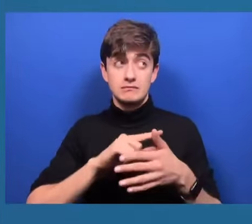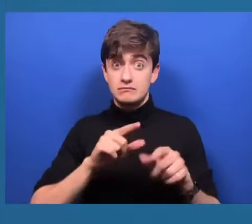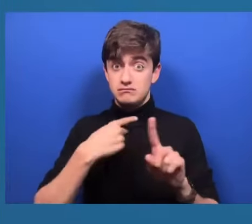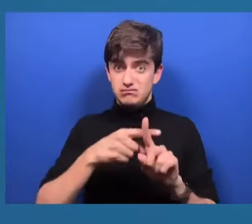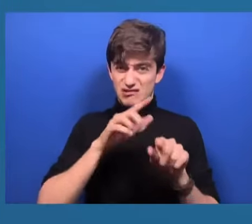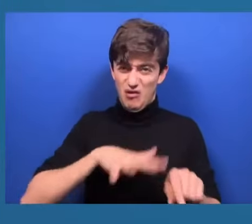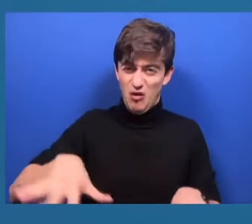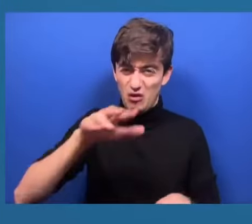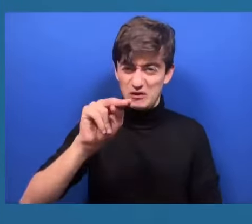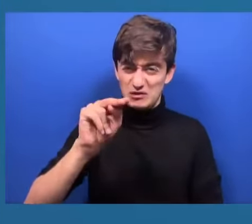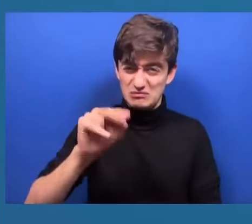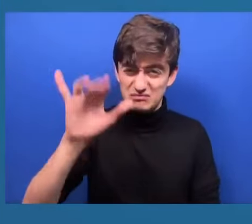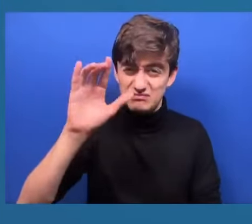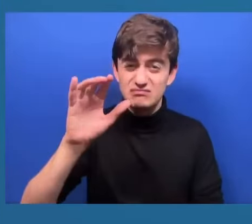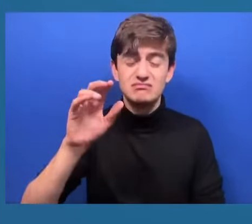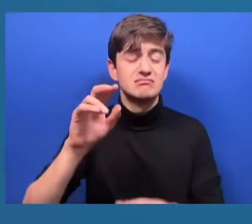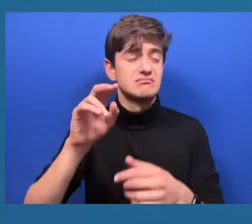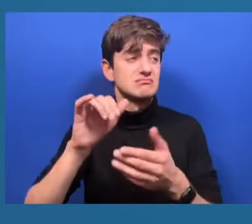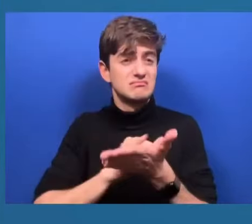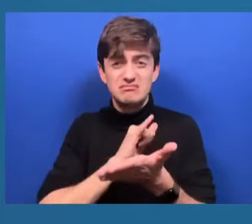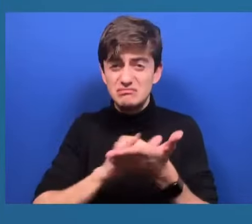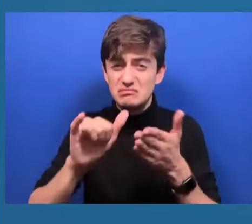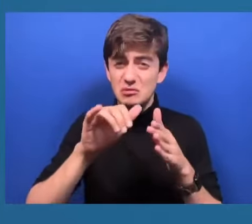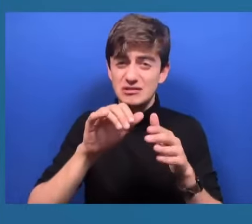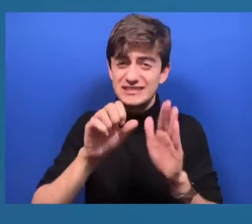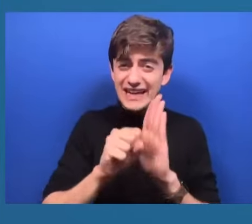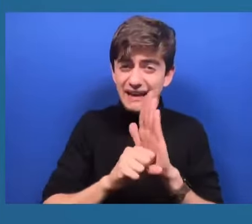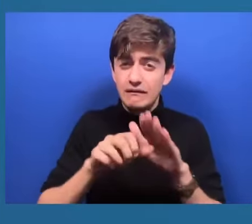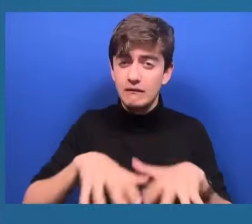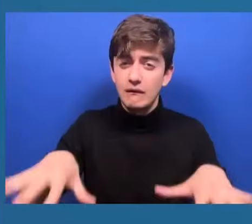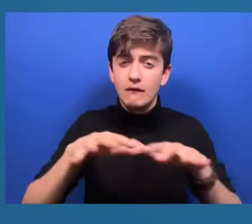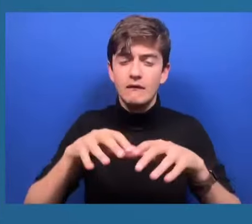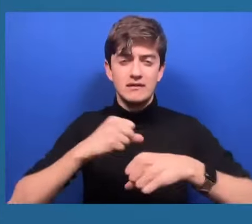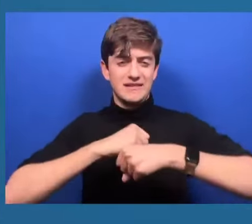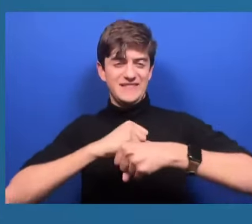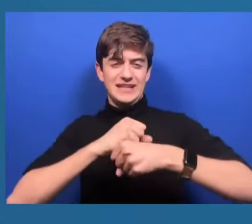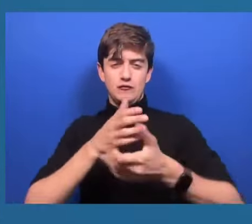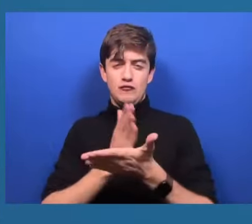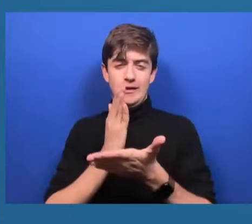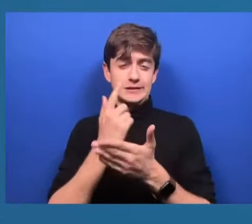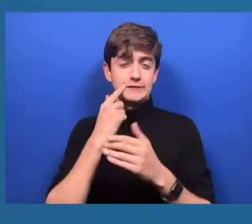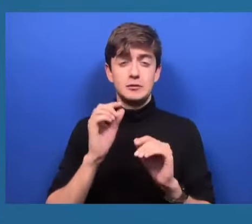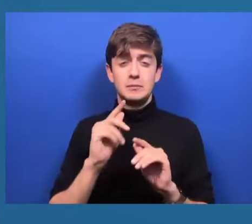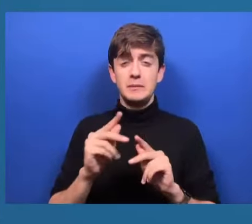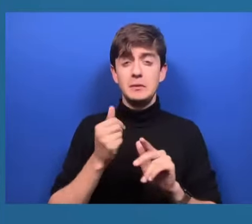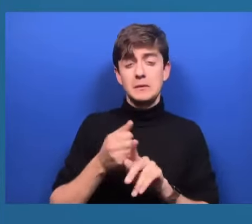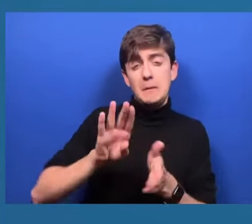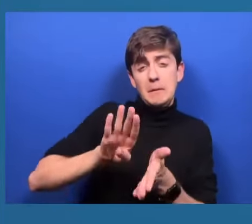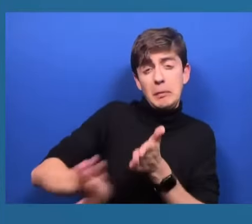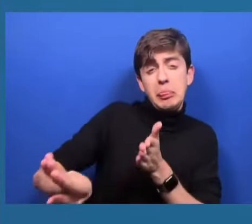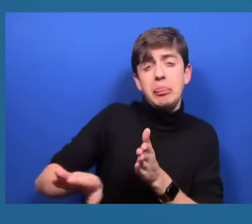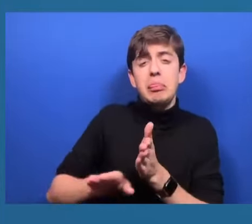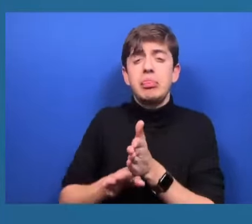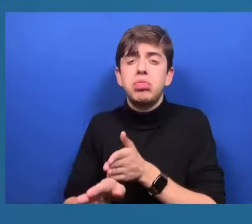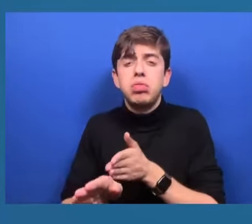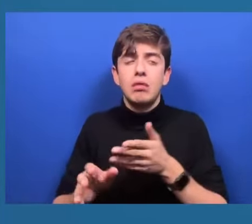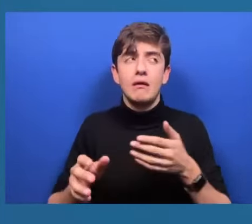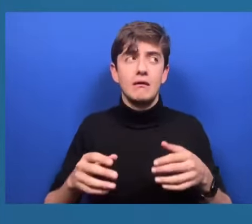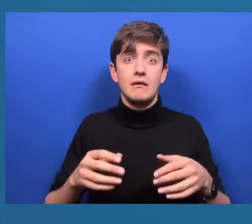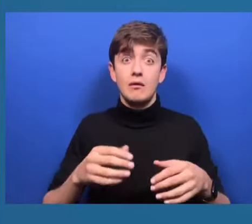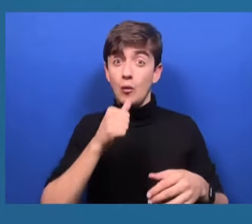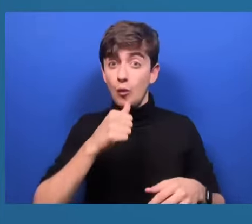defending the rights of the least among us, protecting the rights of women,